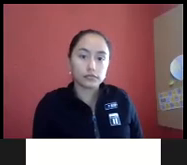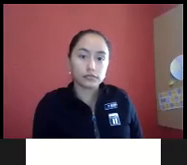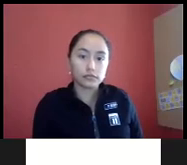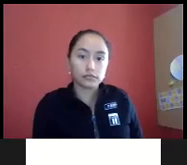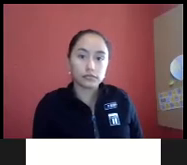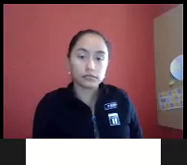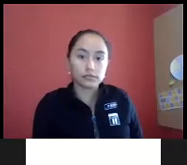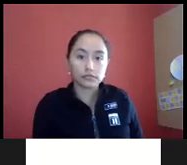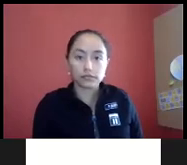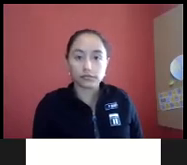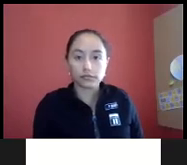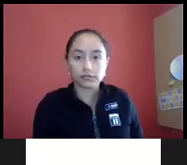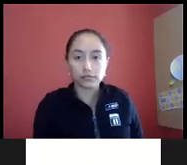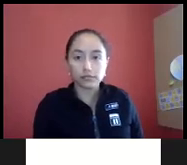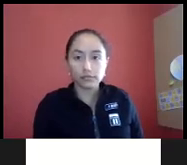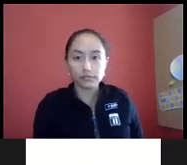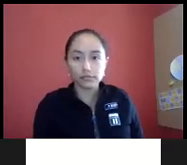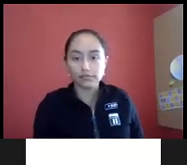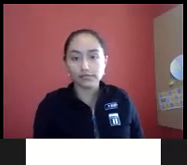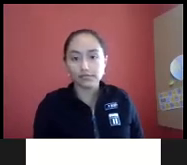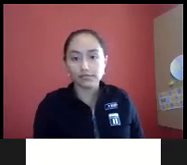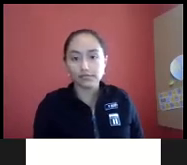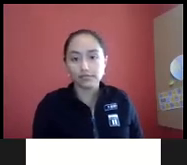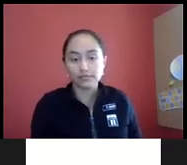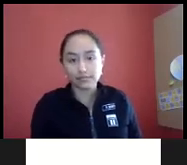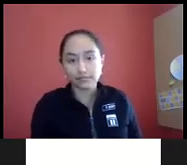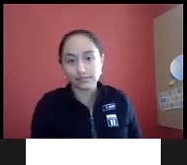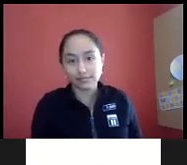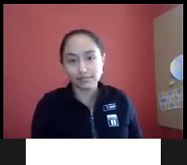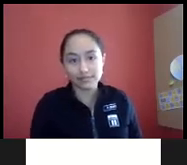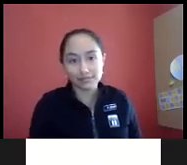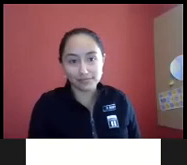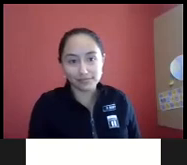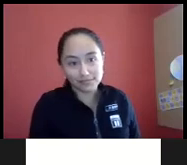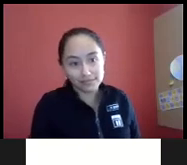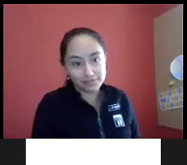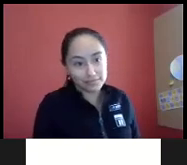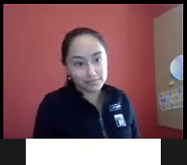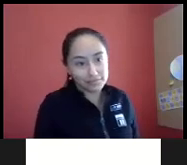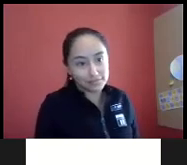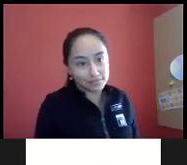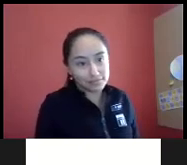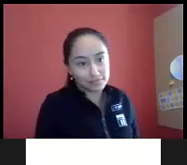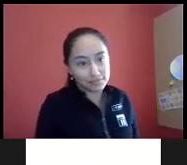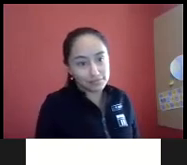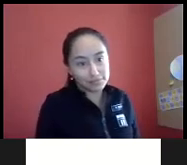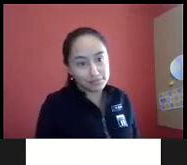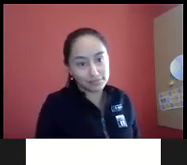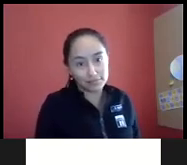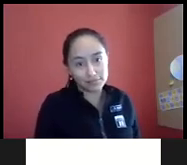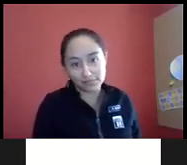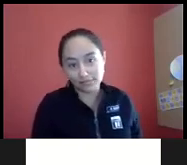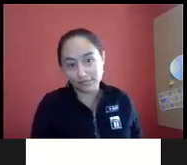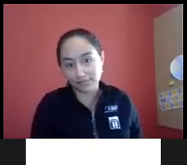Okay. Hello, everybody. Grace, Gabby, and I are going to talk about